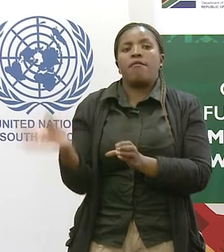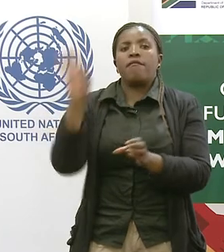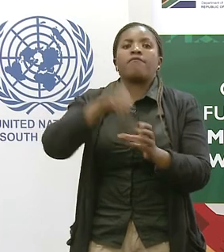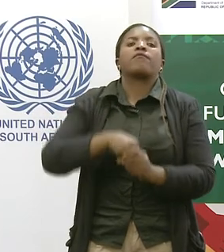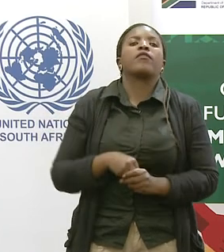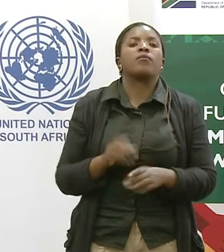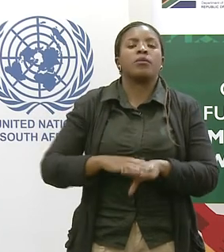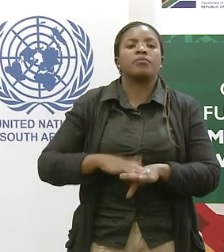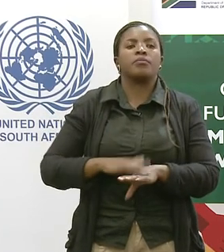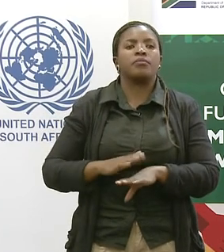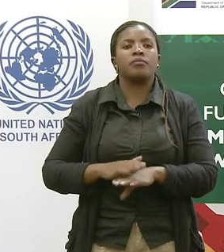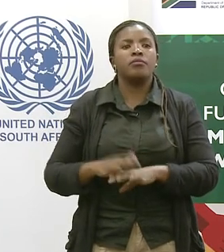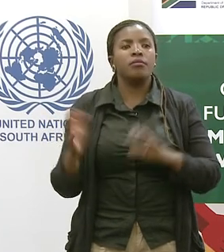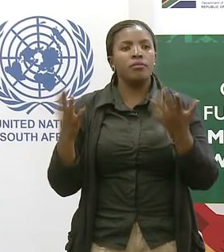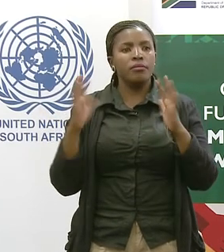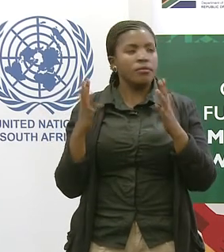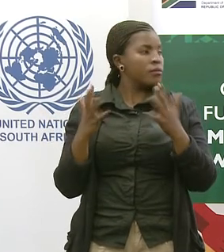opportunity.